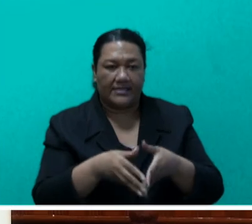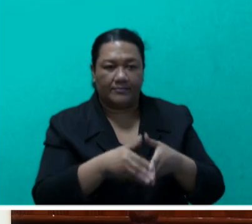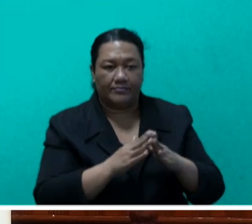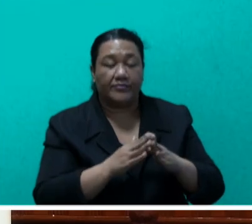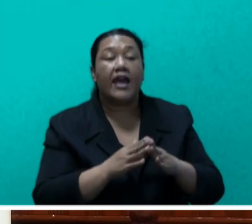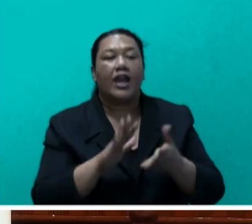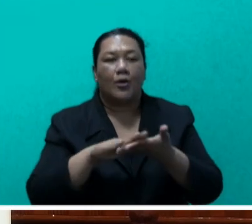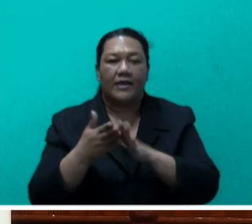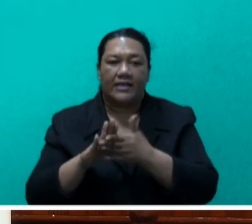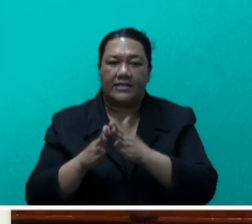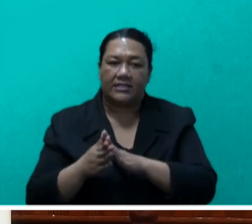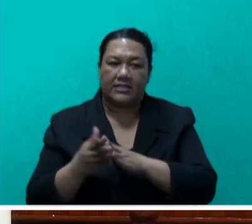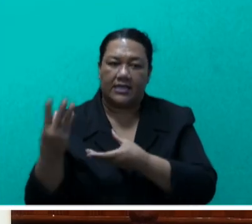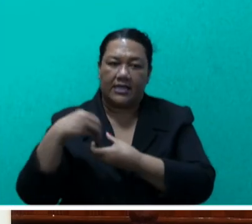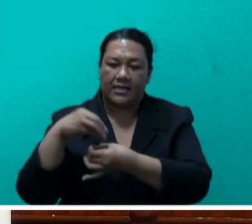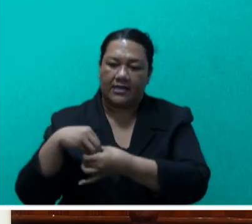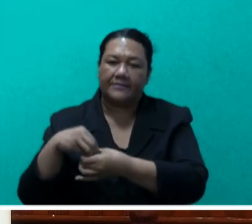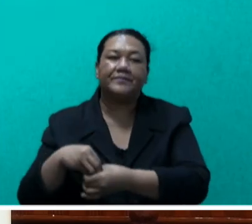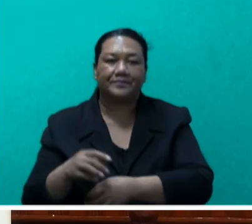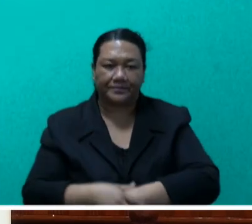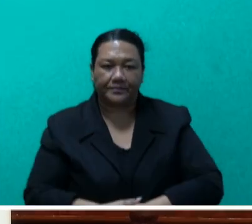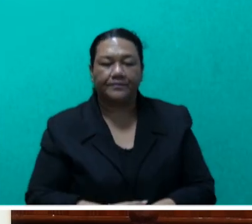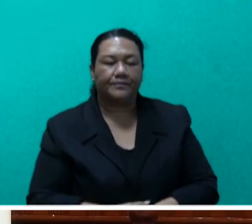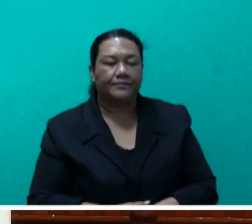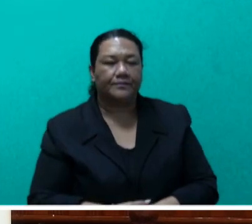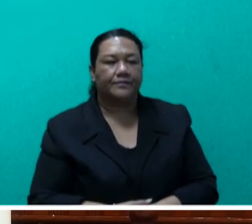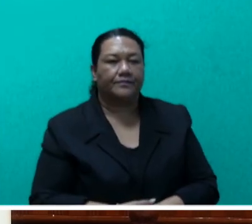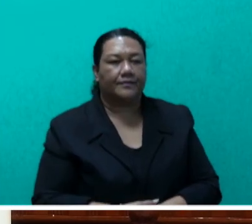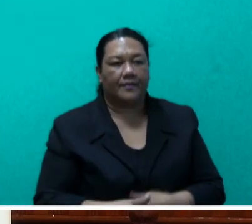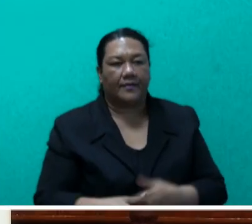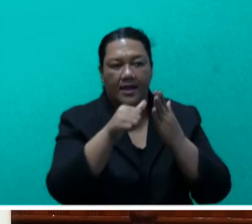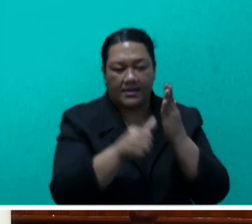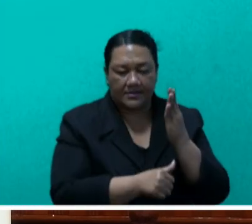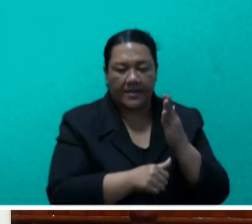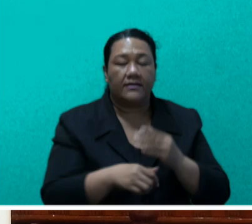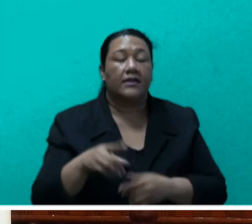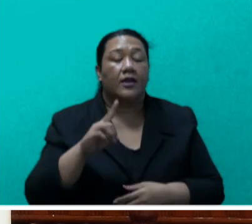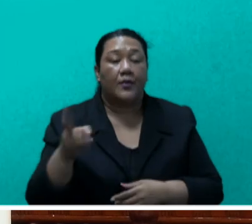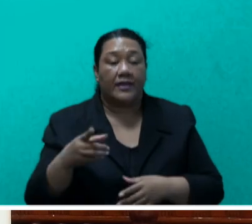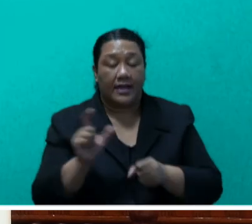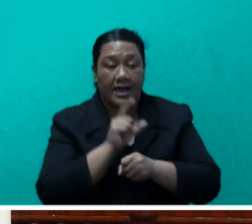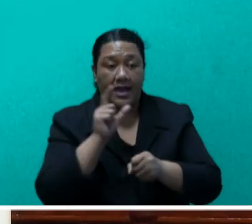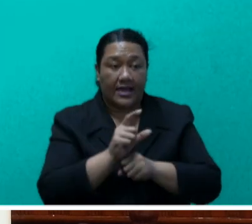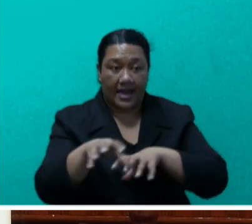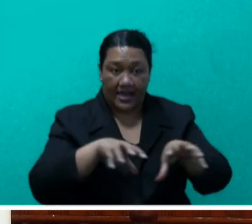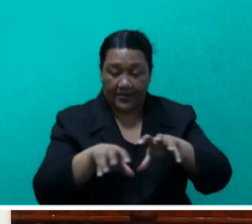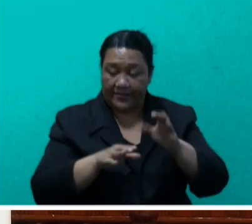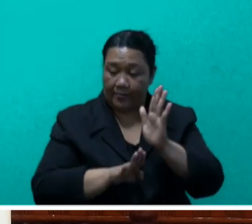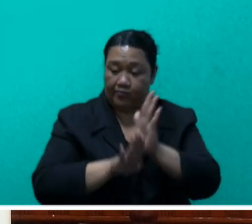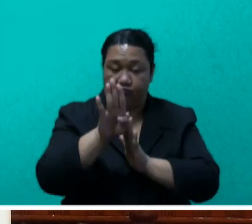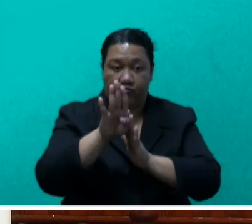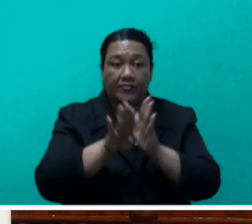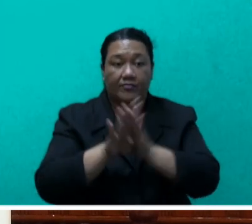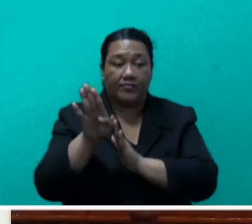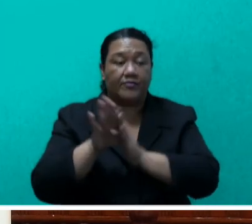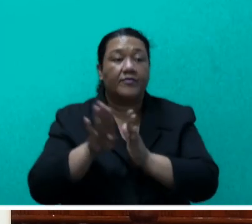aspect. Mr. Speaker, sir, with the increasing activities and development necessary for the